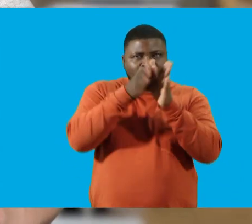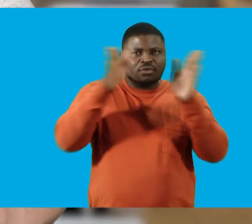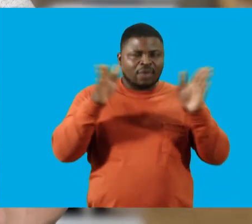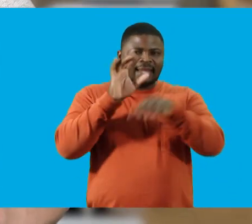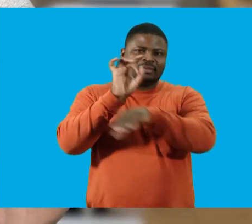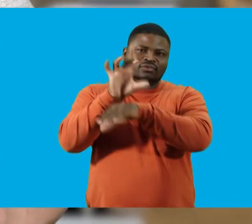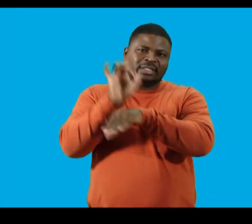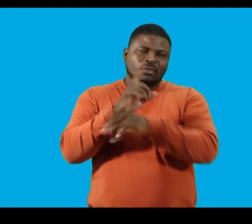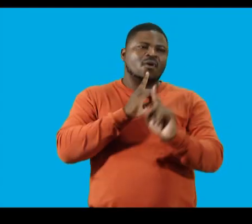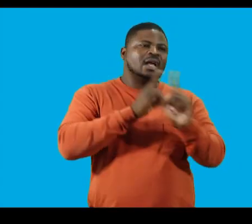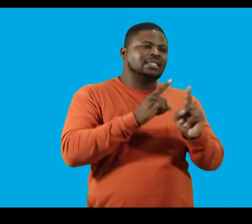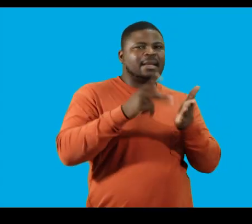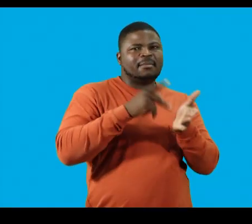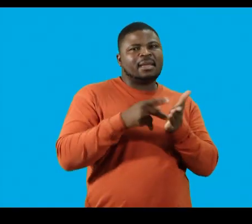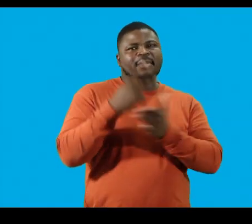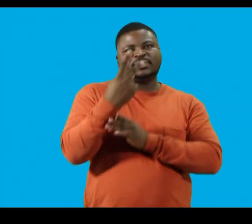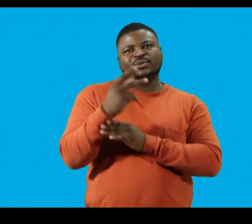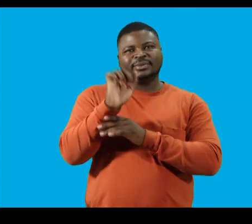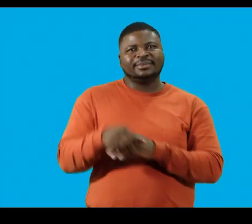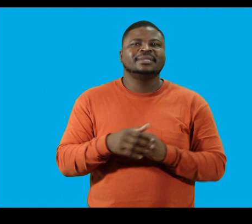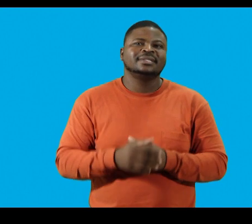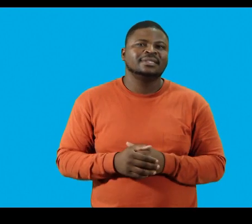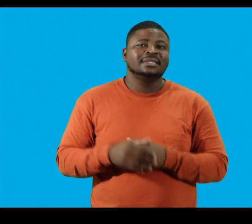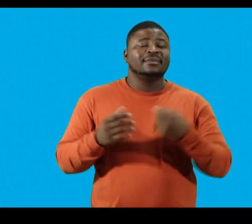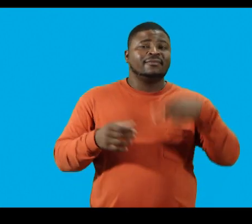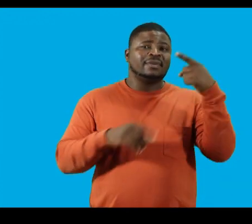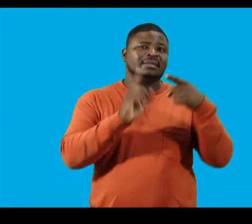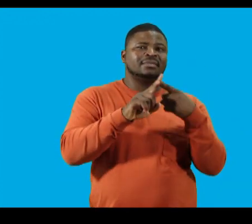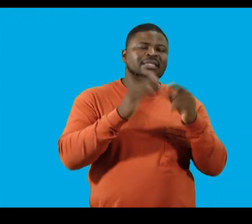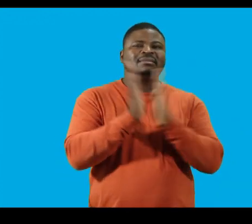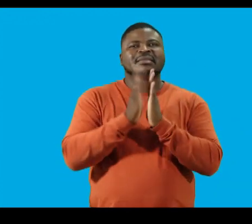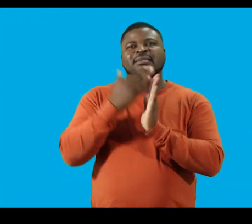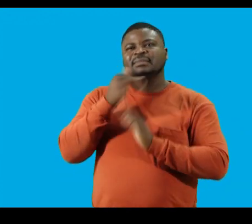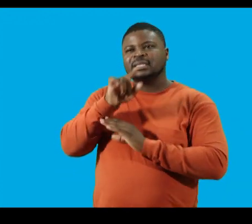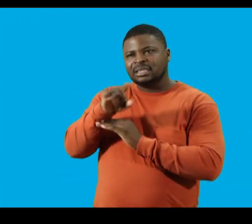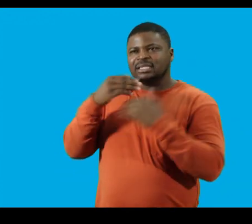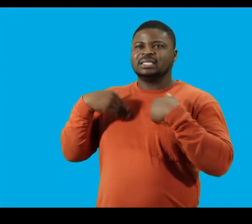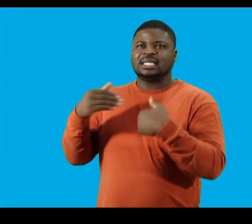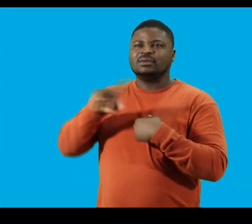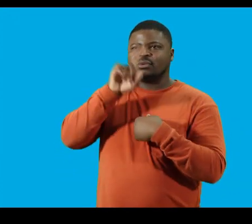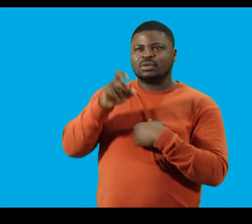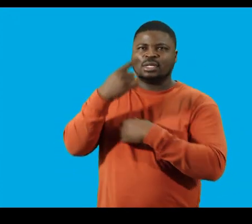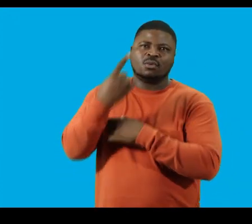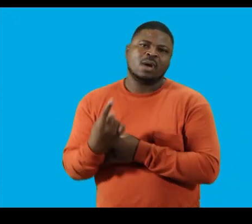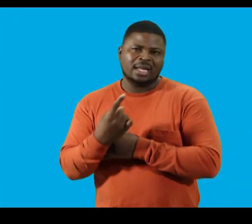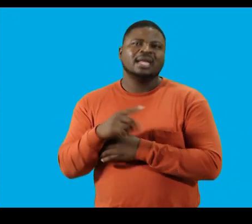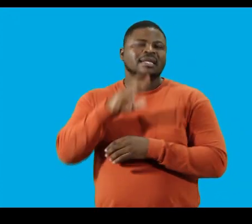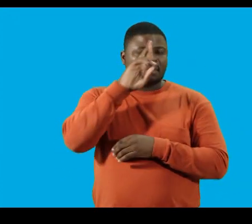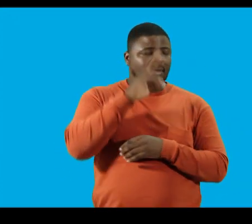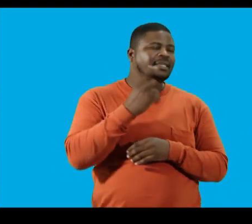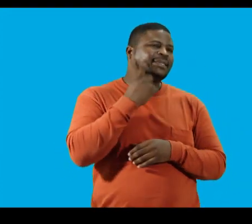Some general tips for answering paper 2. Number 1, always start with question 1. Now